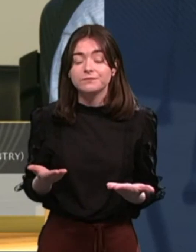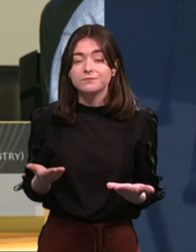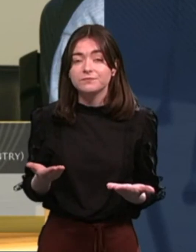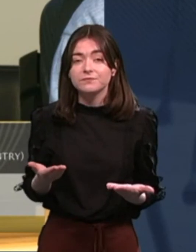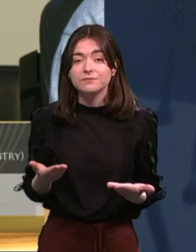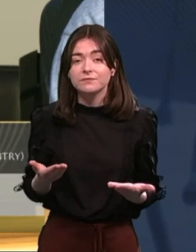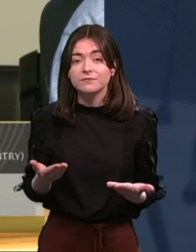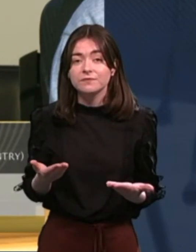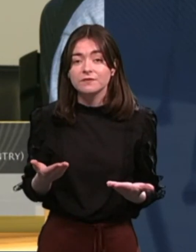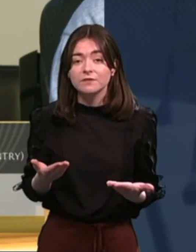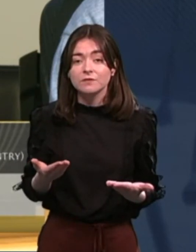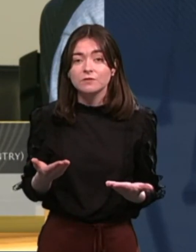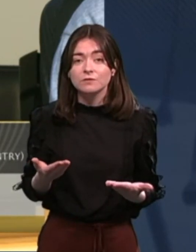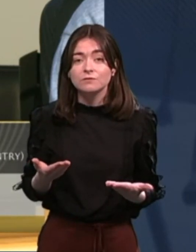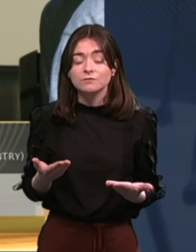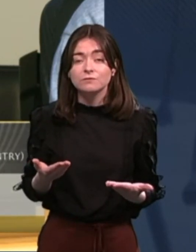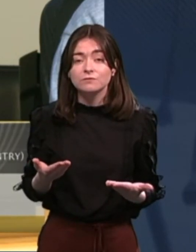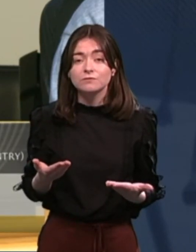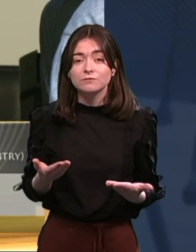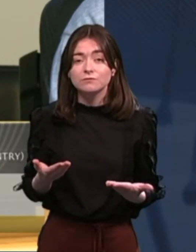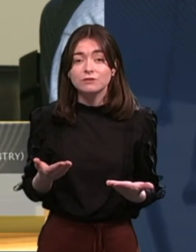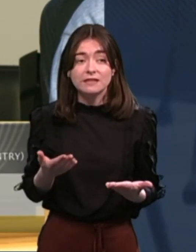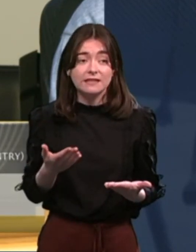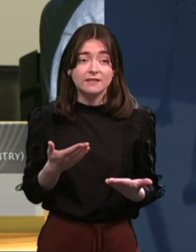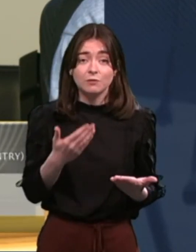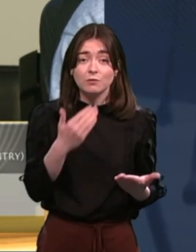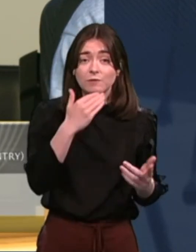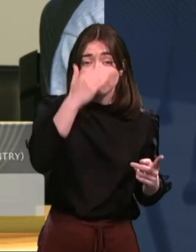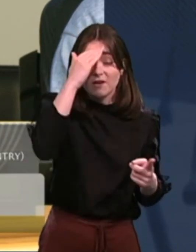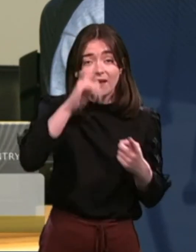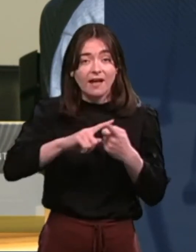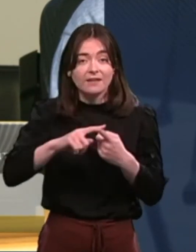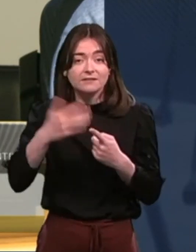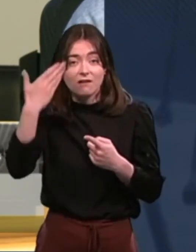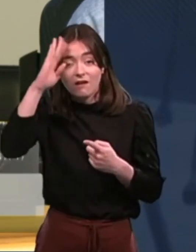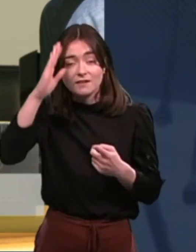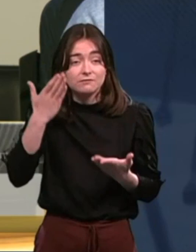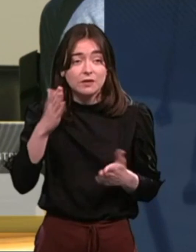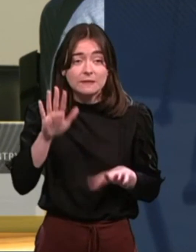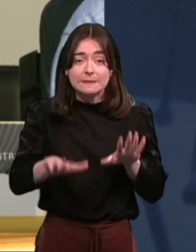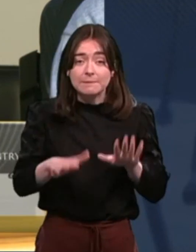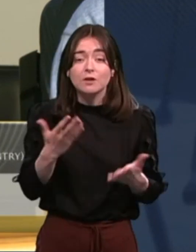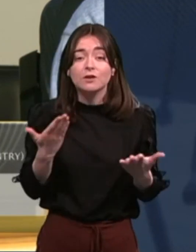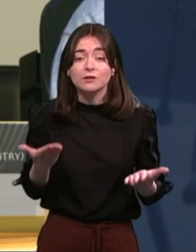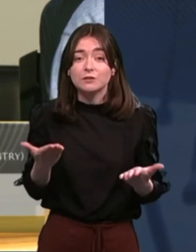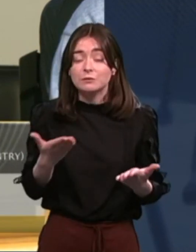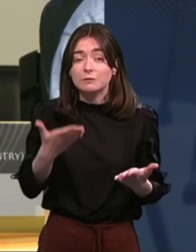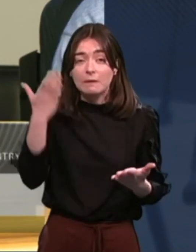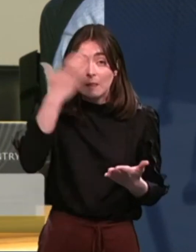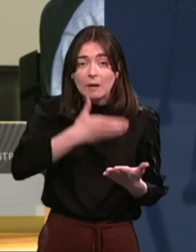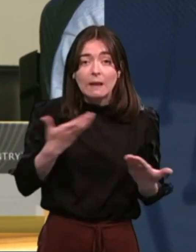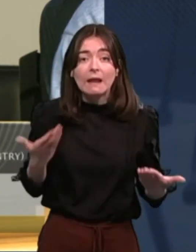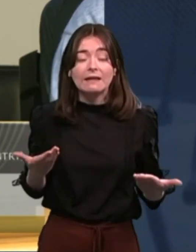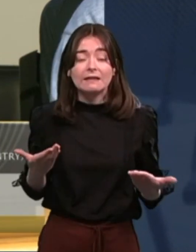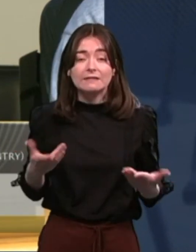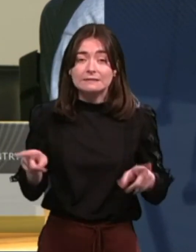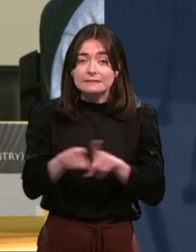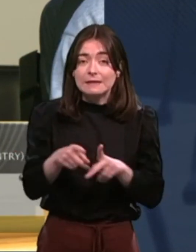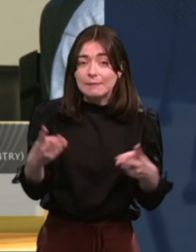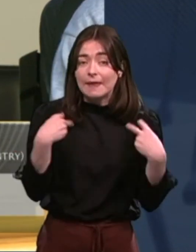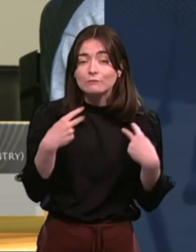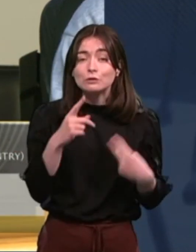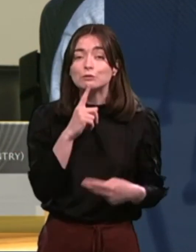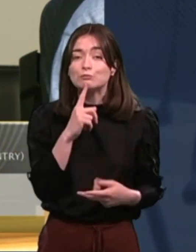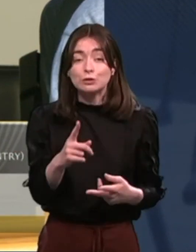we are so similar, and you know, as nations. You know, we may look alike, we speak the same language, but culturally,